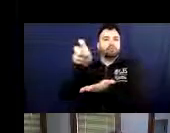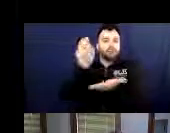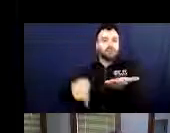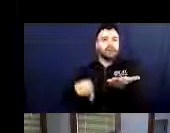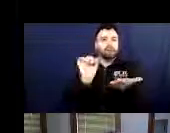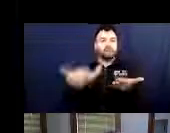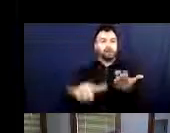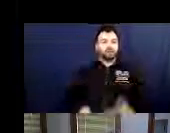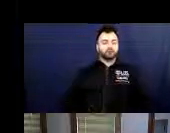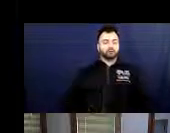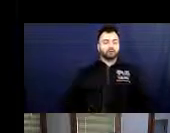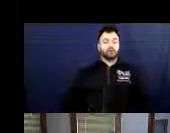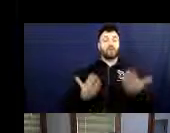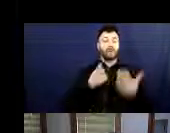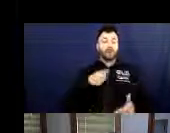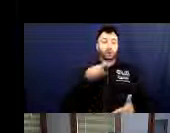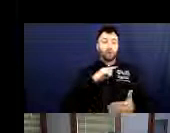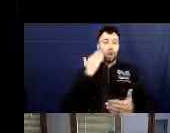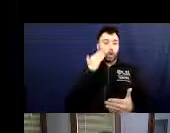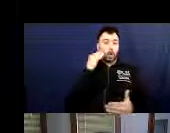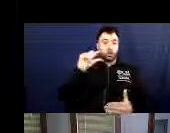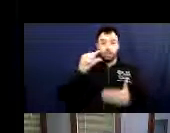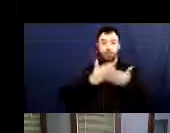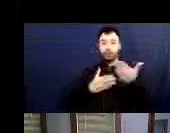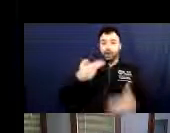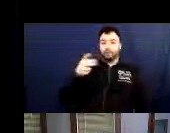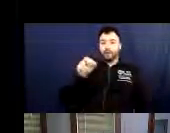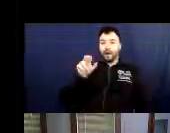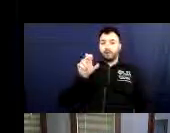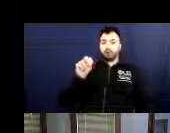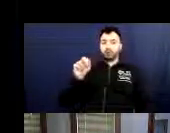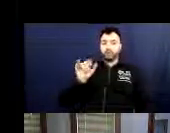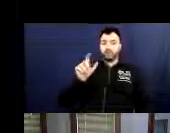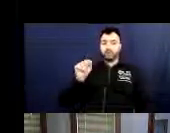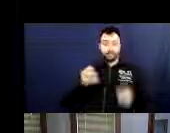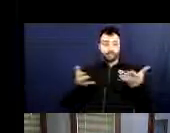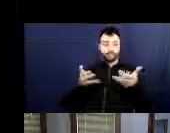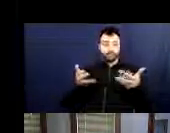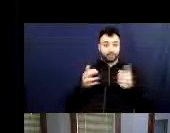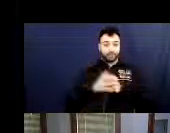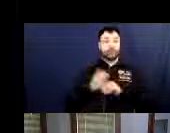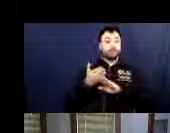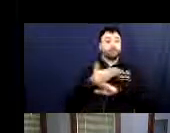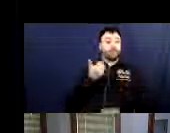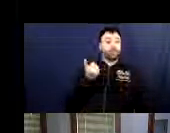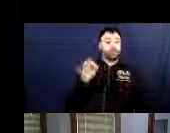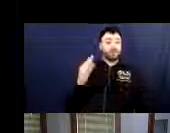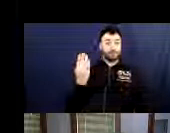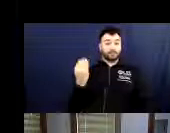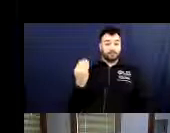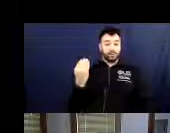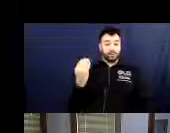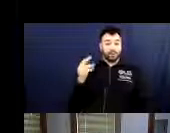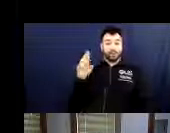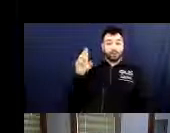the Harrison Act that you're familiar with, that we're all familiar with, is before the Harrison Act, pharmacists would not only sell drugs, they would